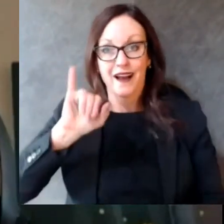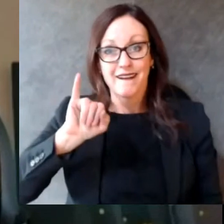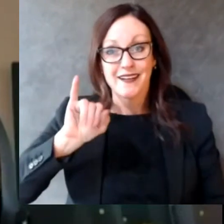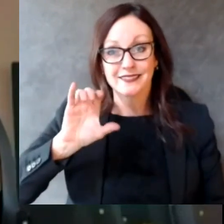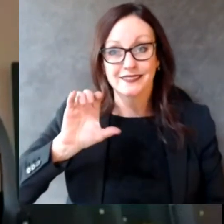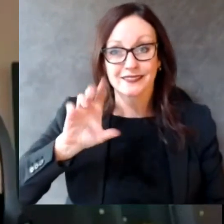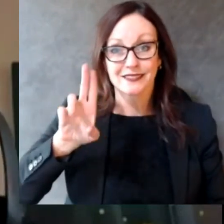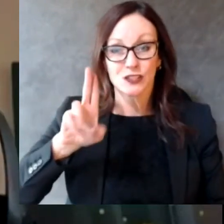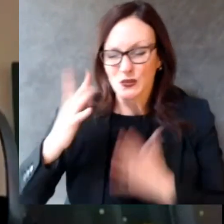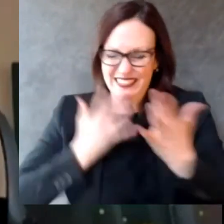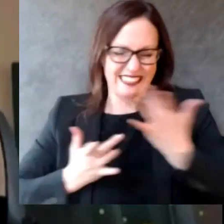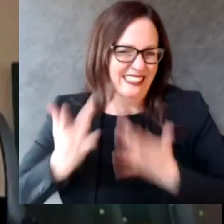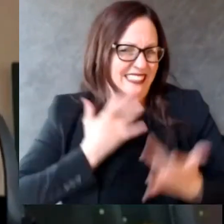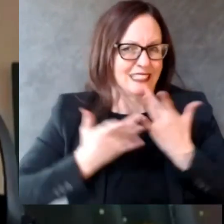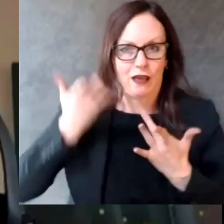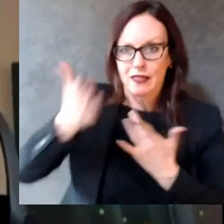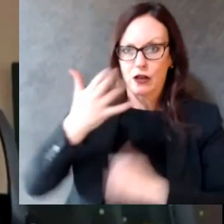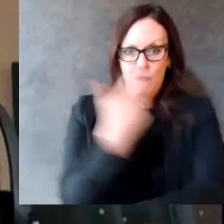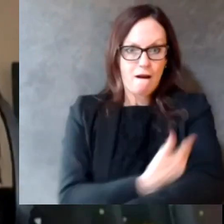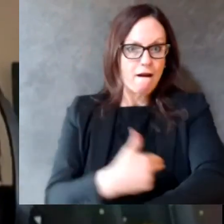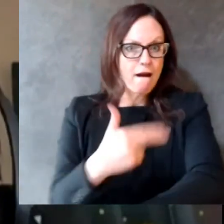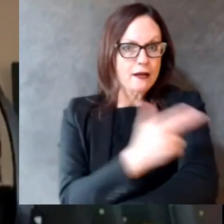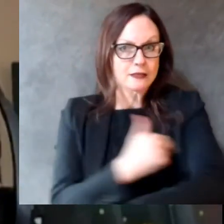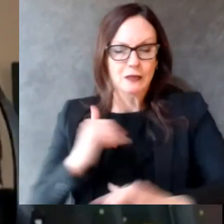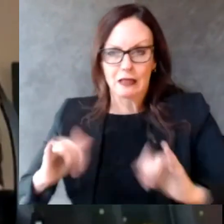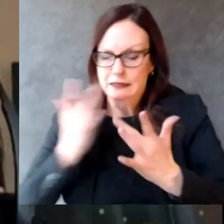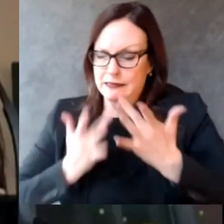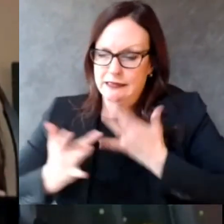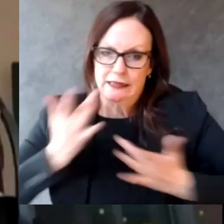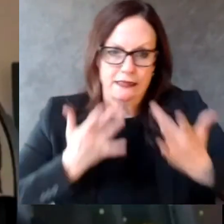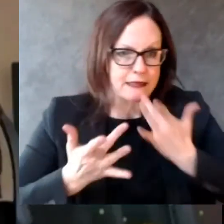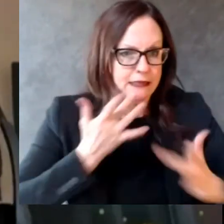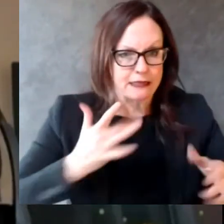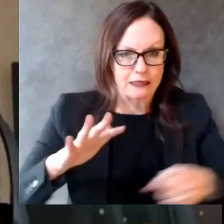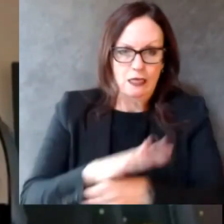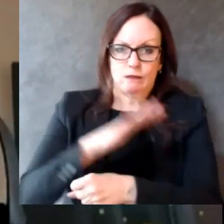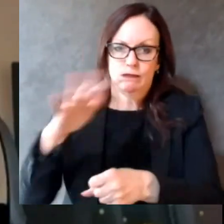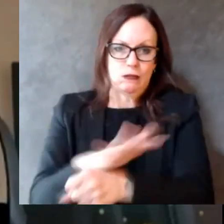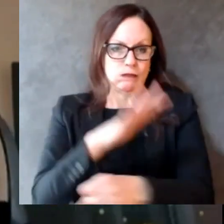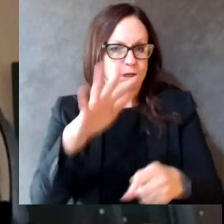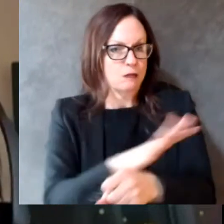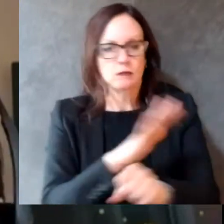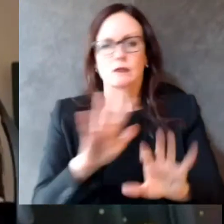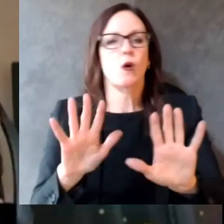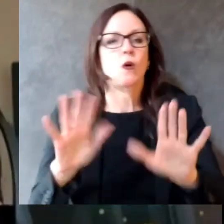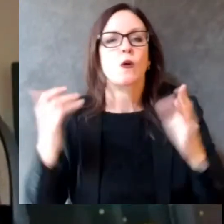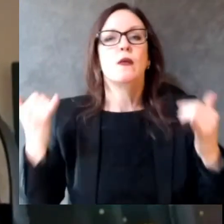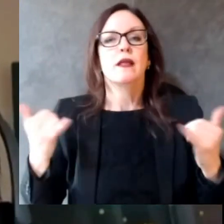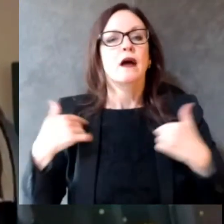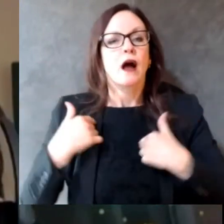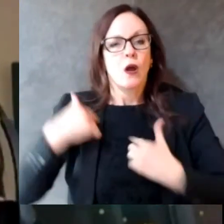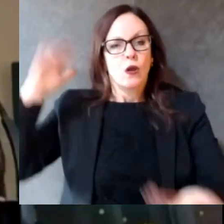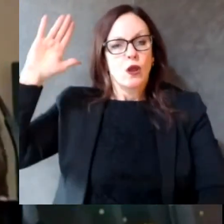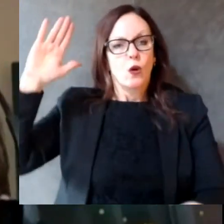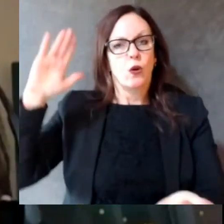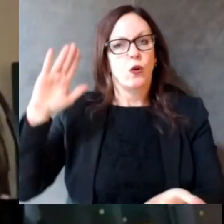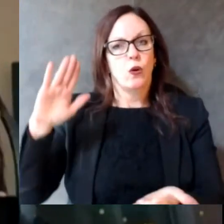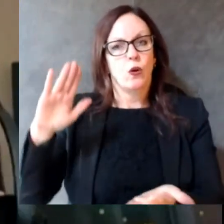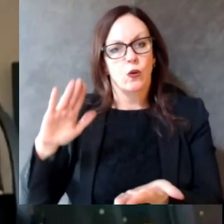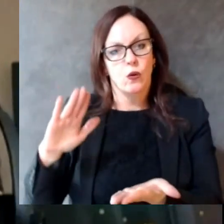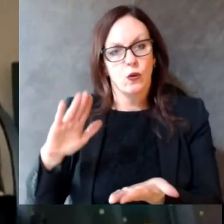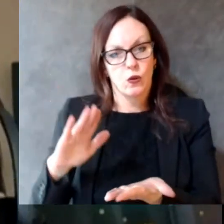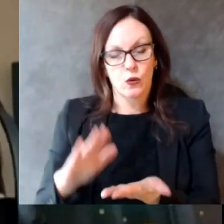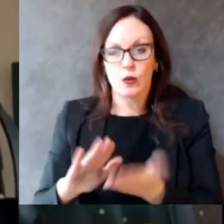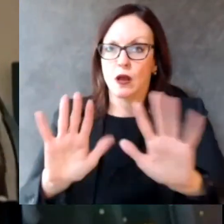people. The level of hospitalization throughout the state remains, thankfully, at